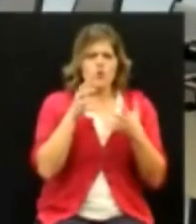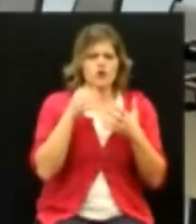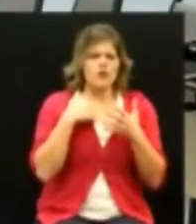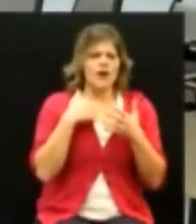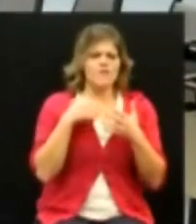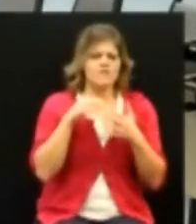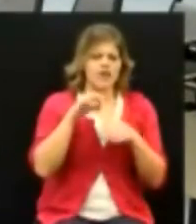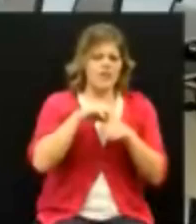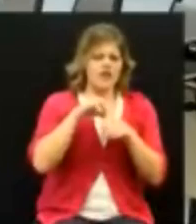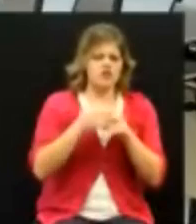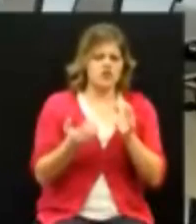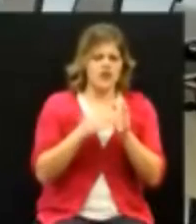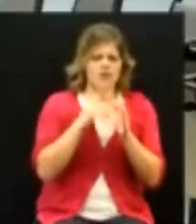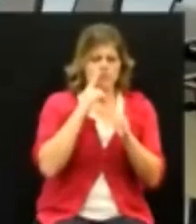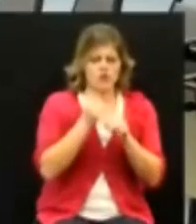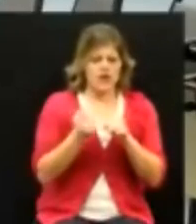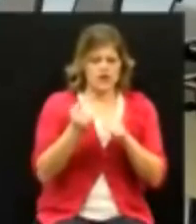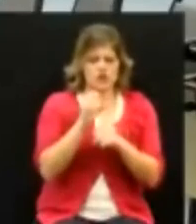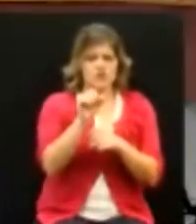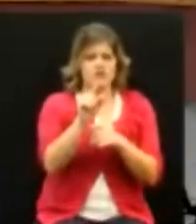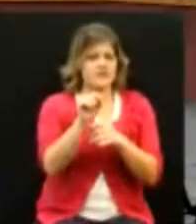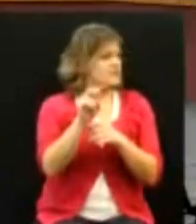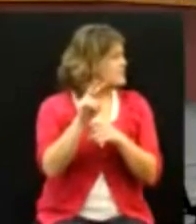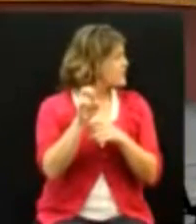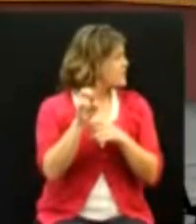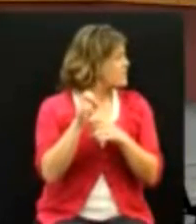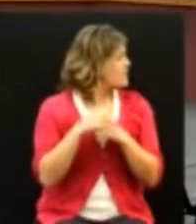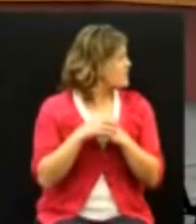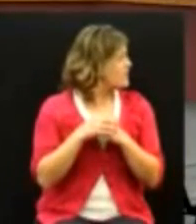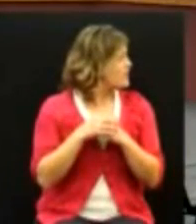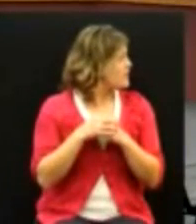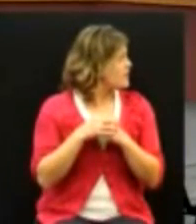year? Steve, okay, good. I